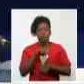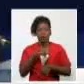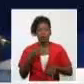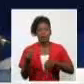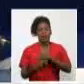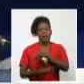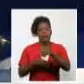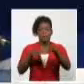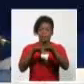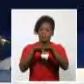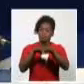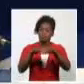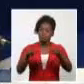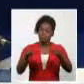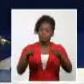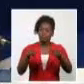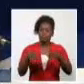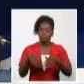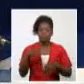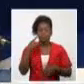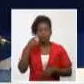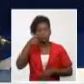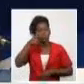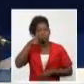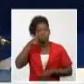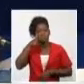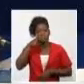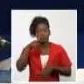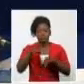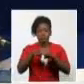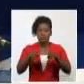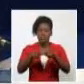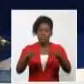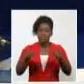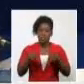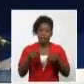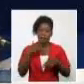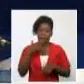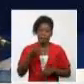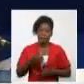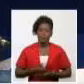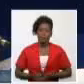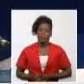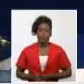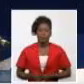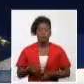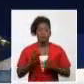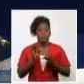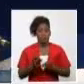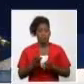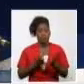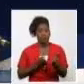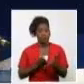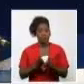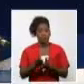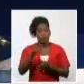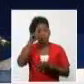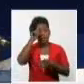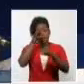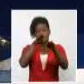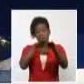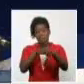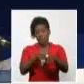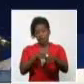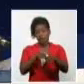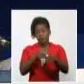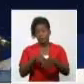At the Pedro Curie Institute of Tropical Medicine, 785, at the Molecular Biology Laboratory